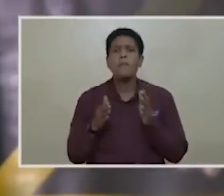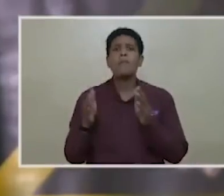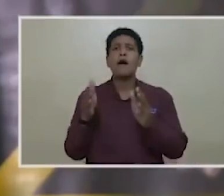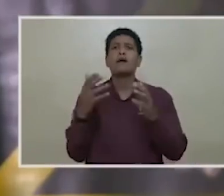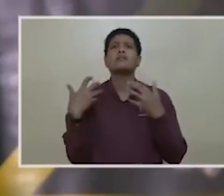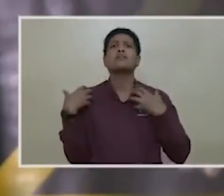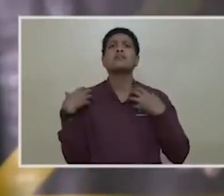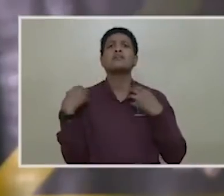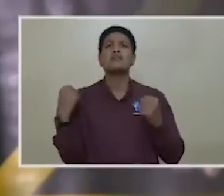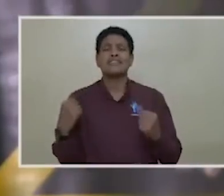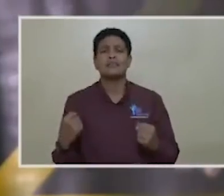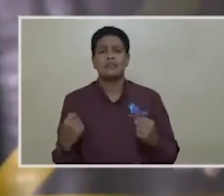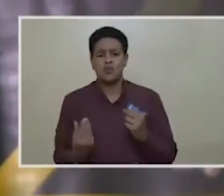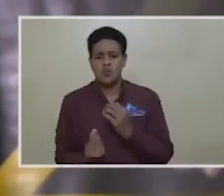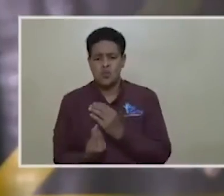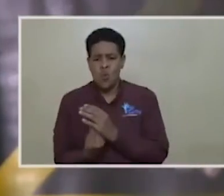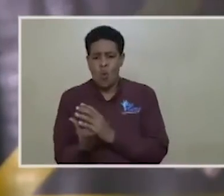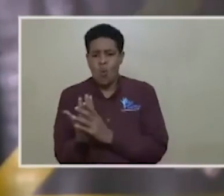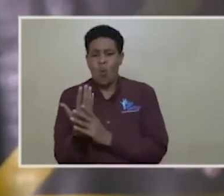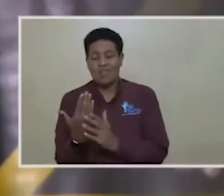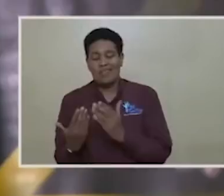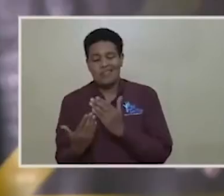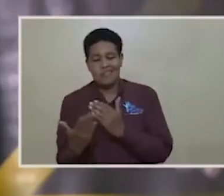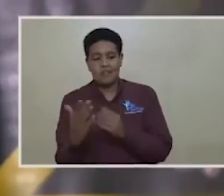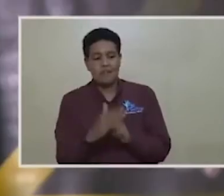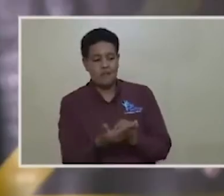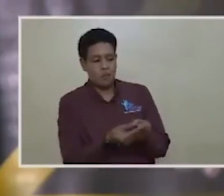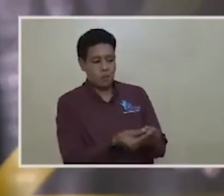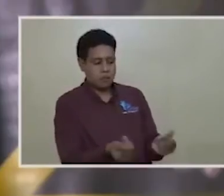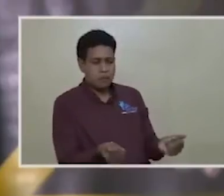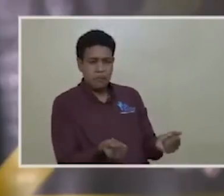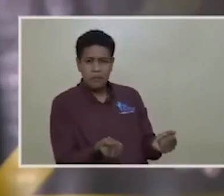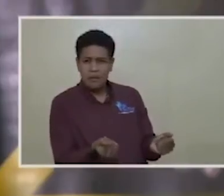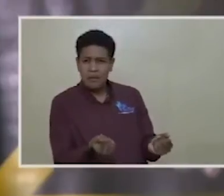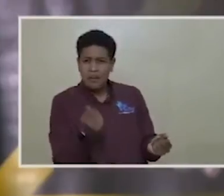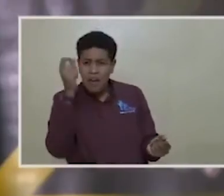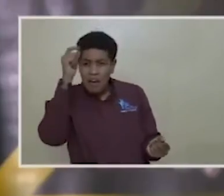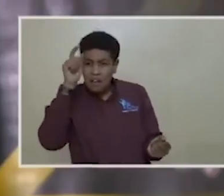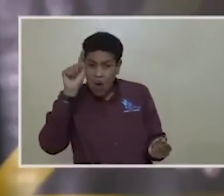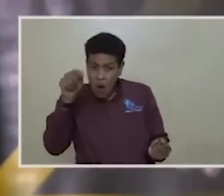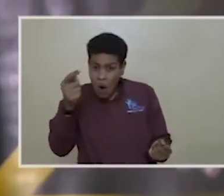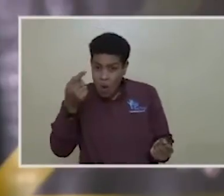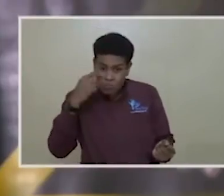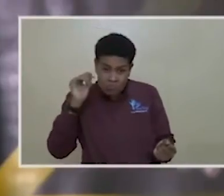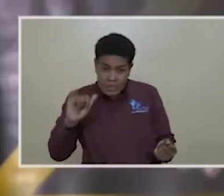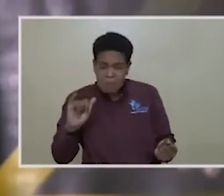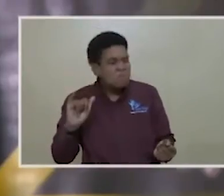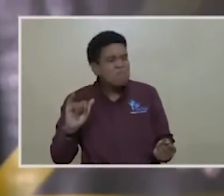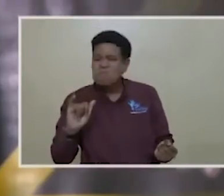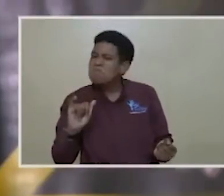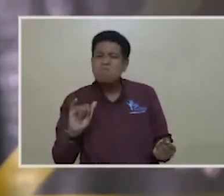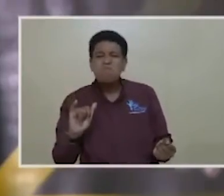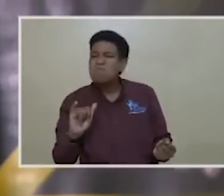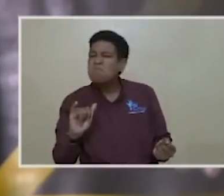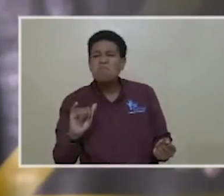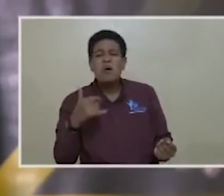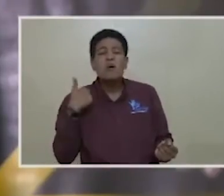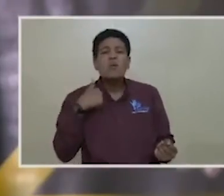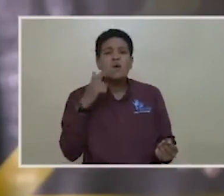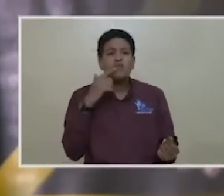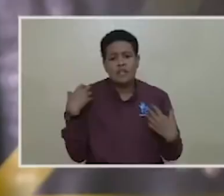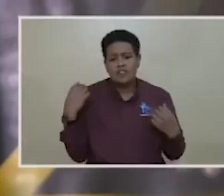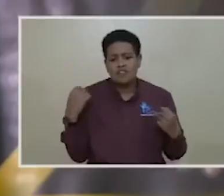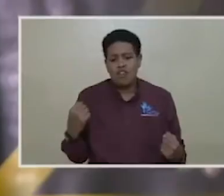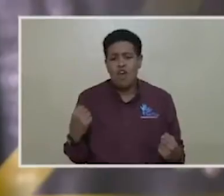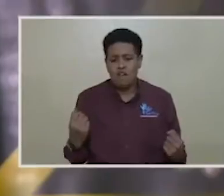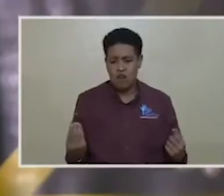pathway to growth. And it has not always been the case that as we recover and